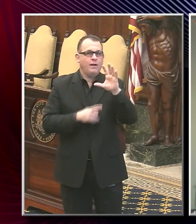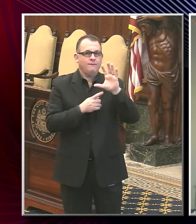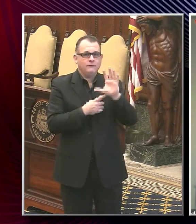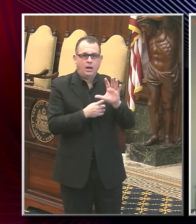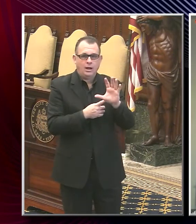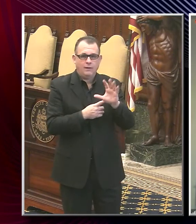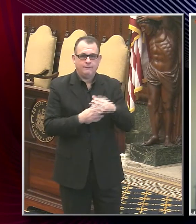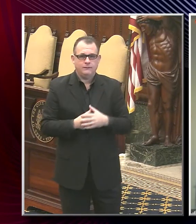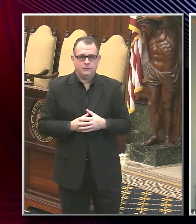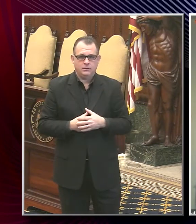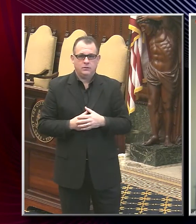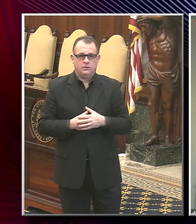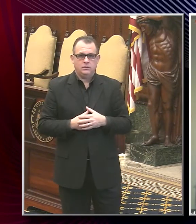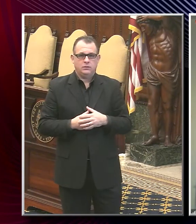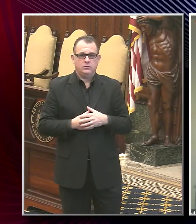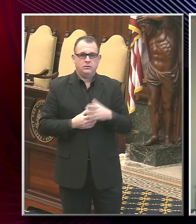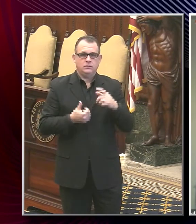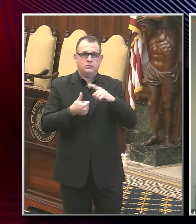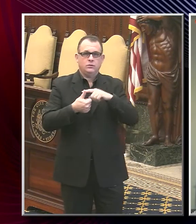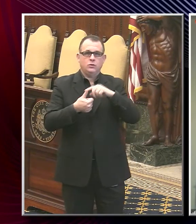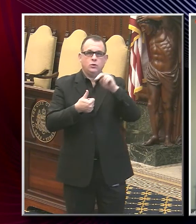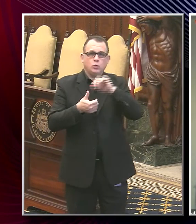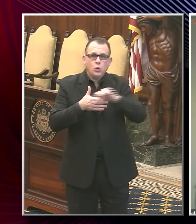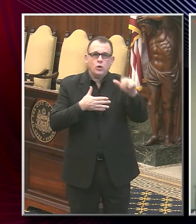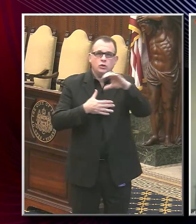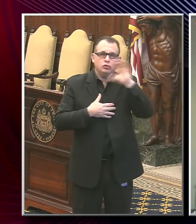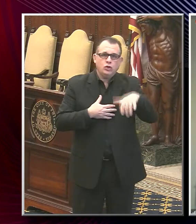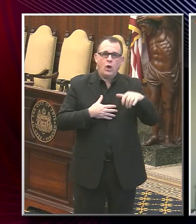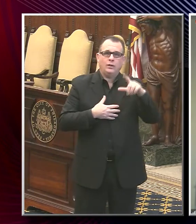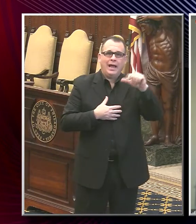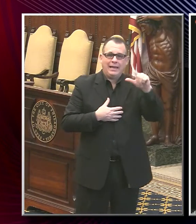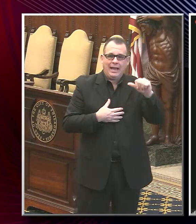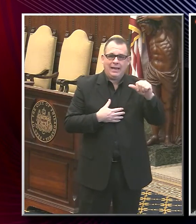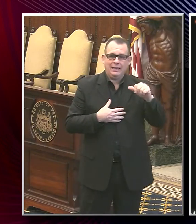that. I believe the others are New York, Chicago, Los Angeles, and Houston.